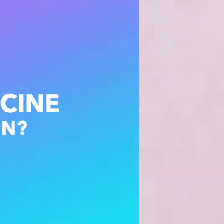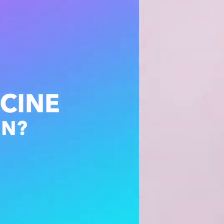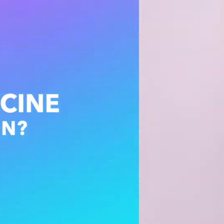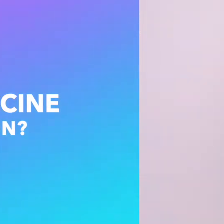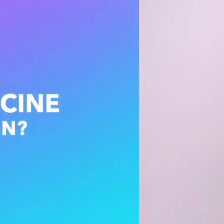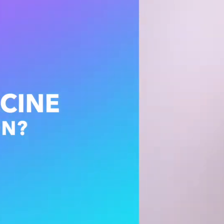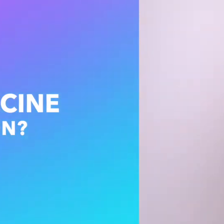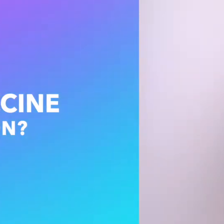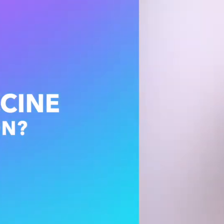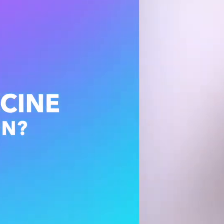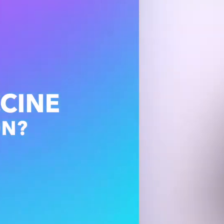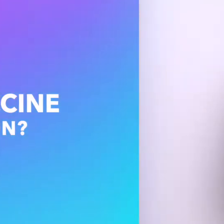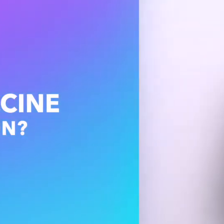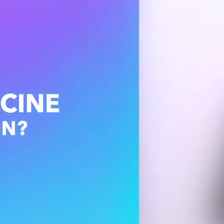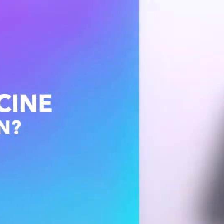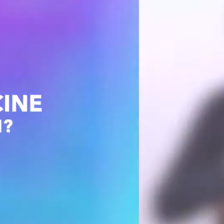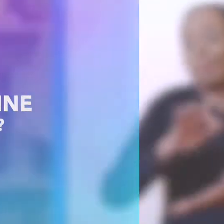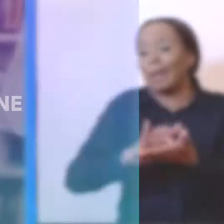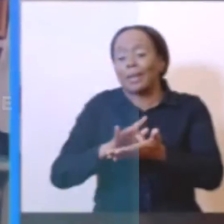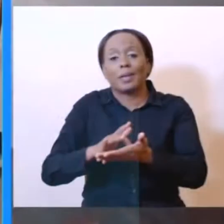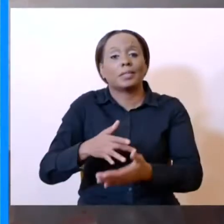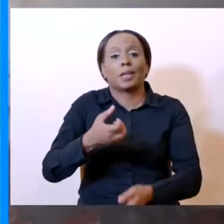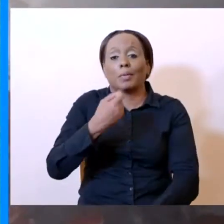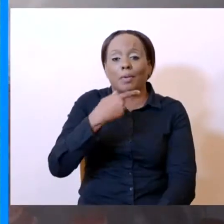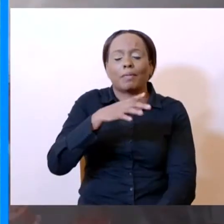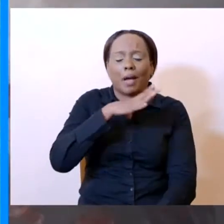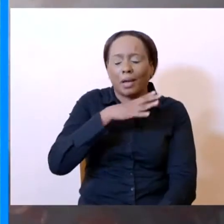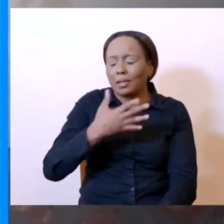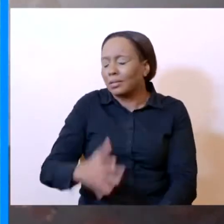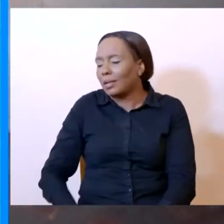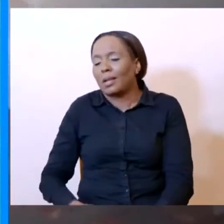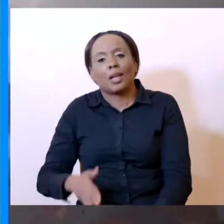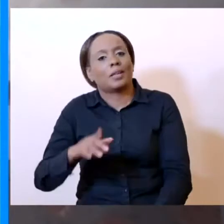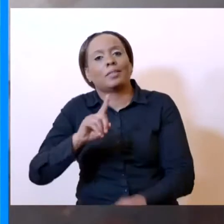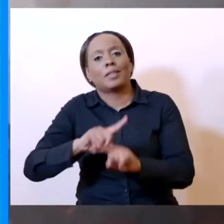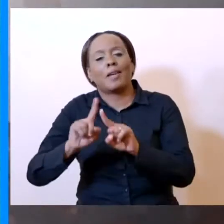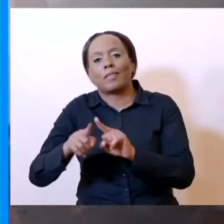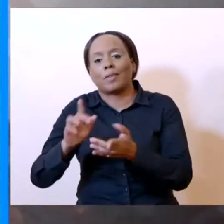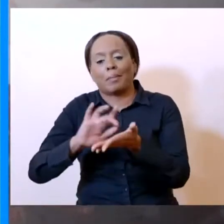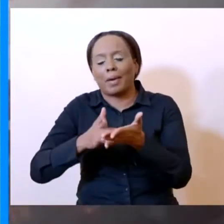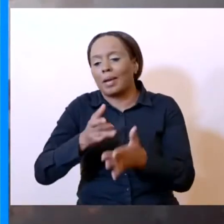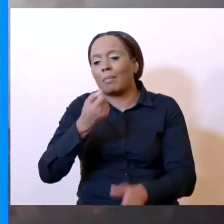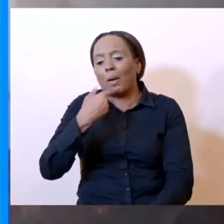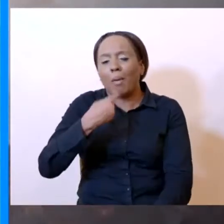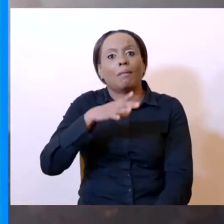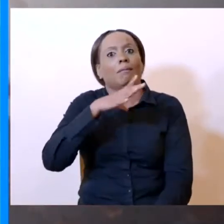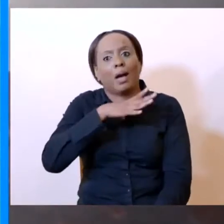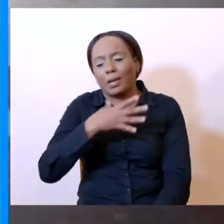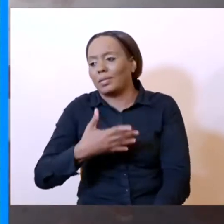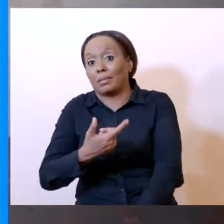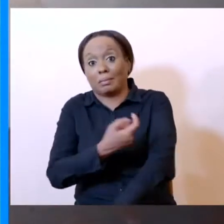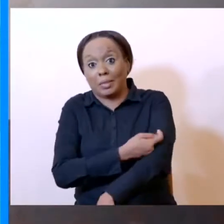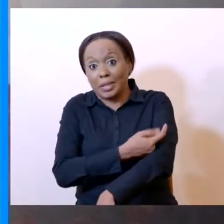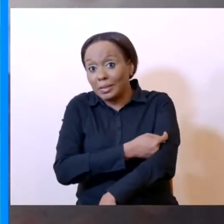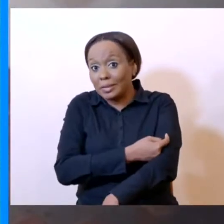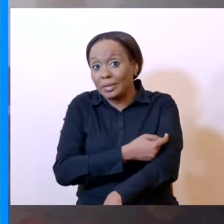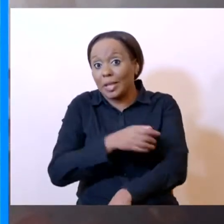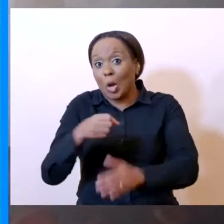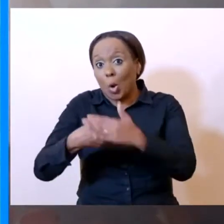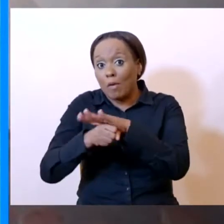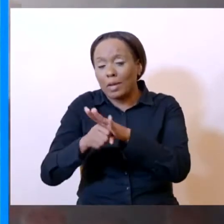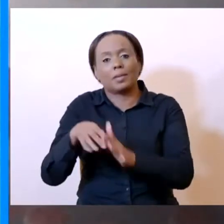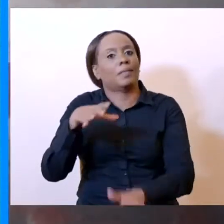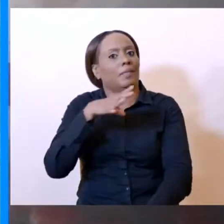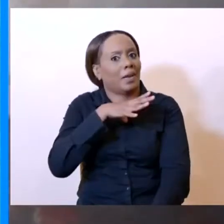medication. Remember, we said in an earlier program, it's important that your blood pressure, your blood sugar, all your other chronic conditions